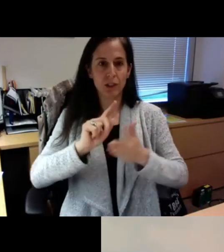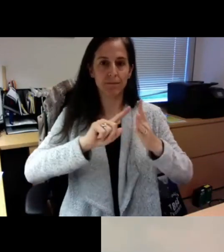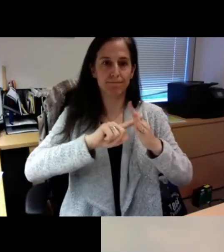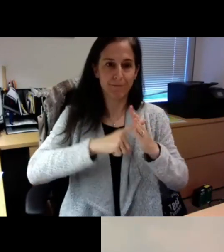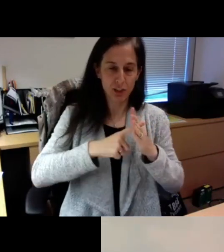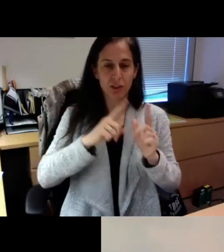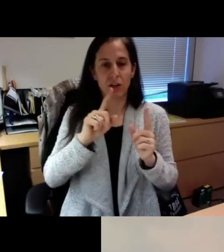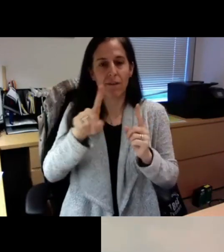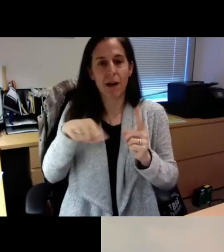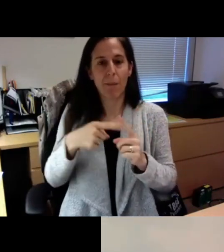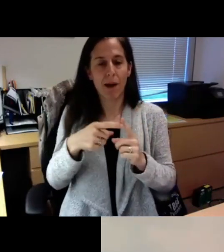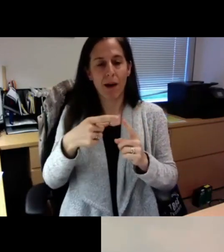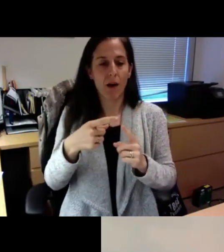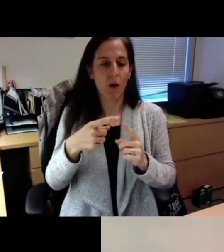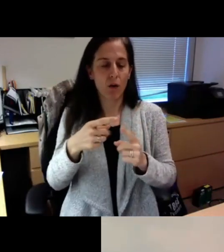of focus.